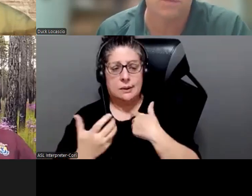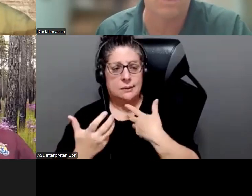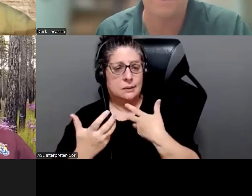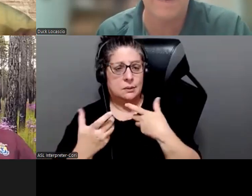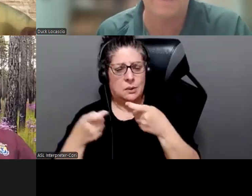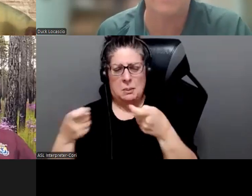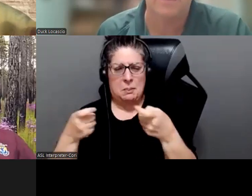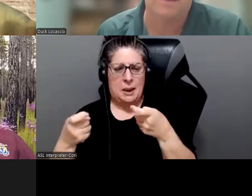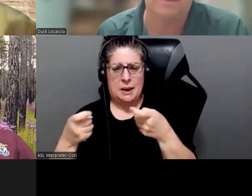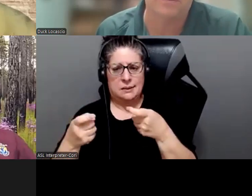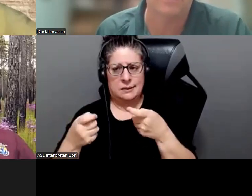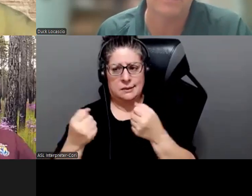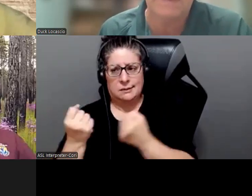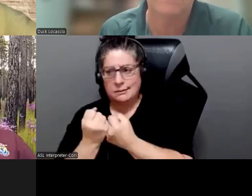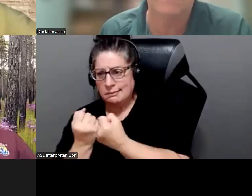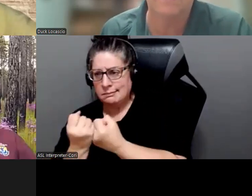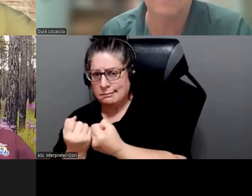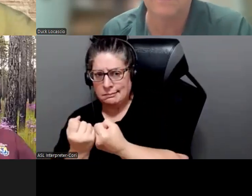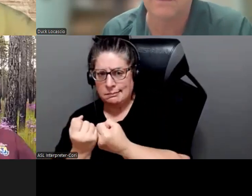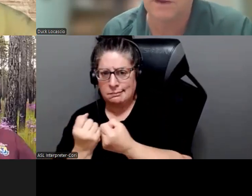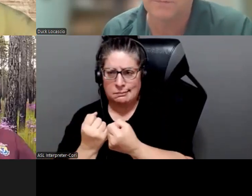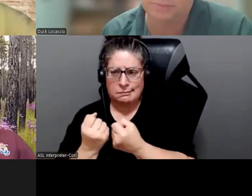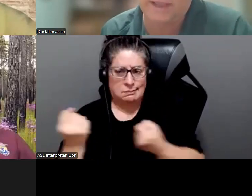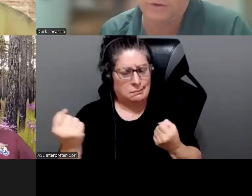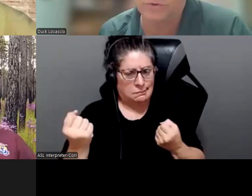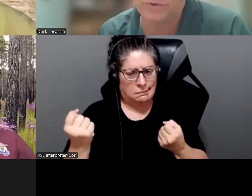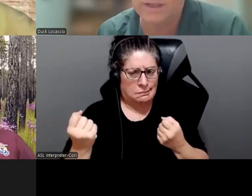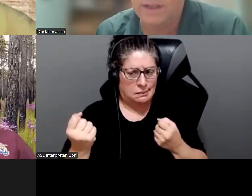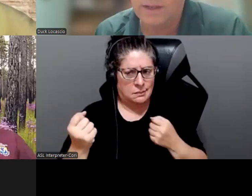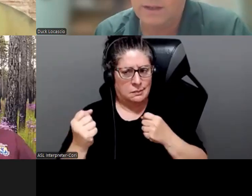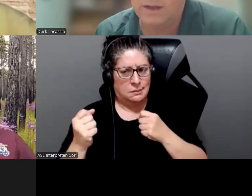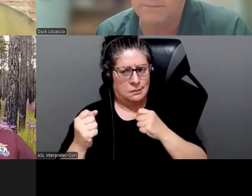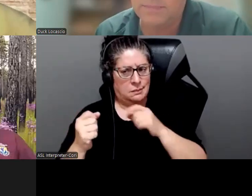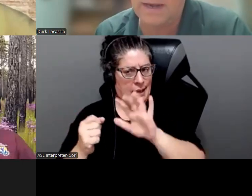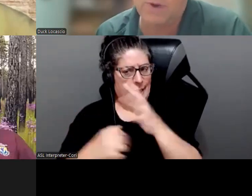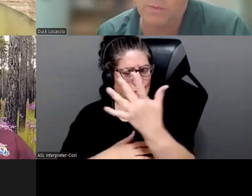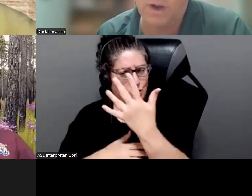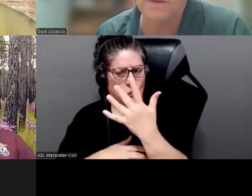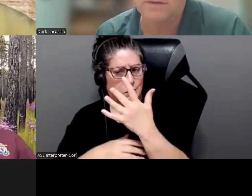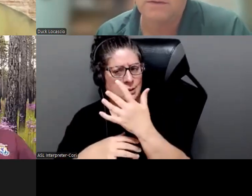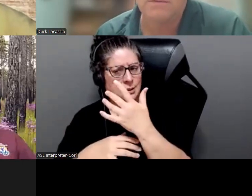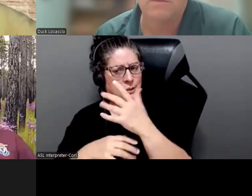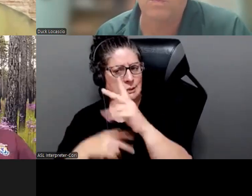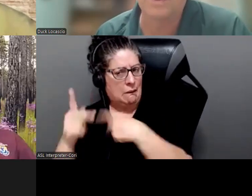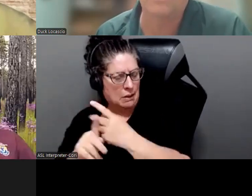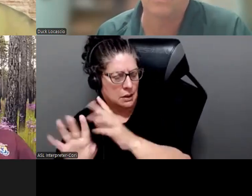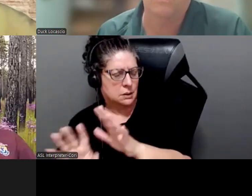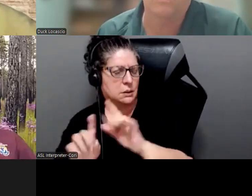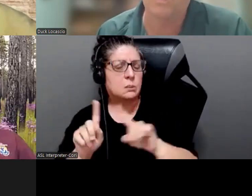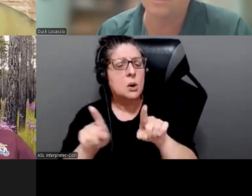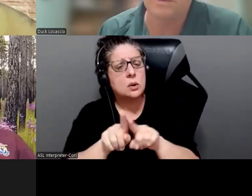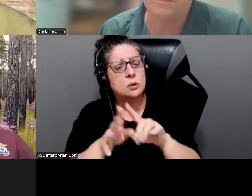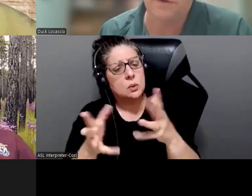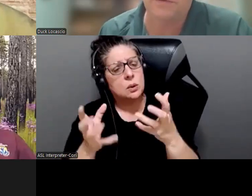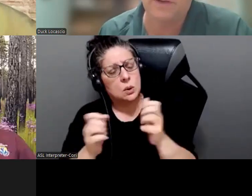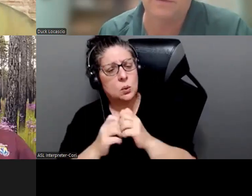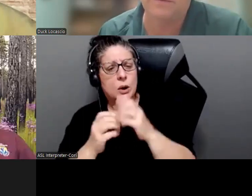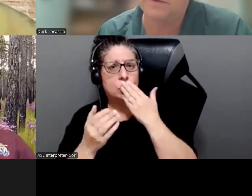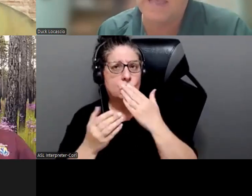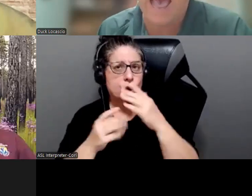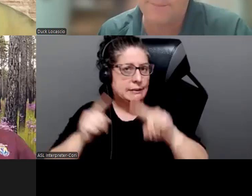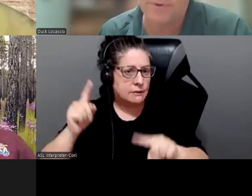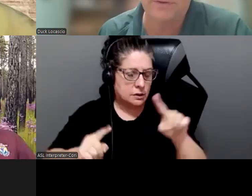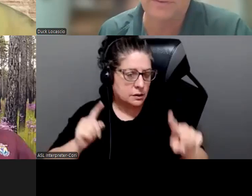manage for or against a certain species of plant or tree. And then we just want good diversity